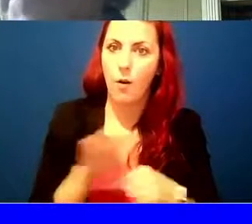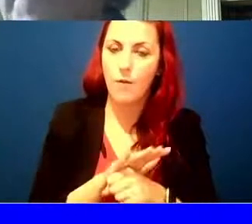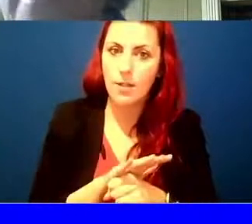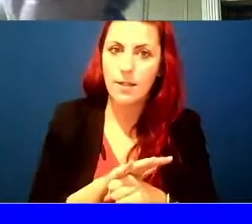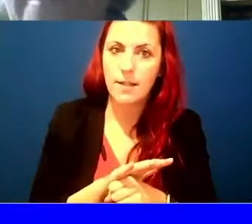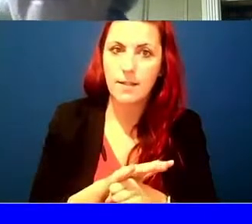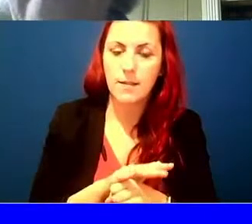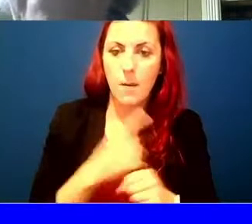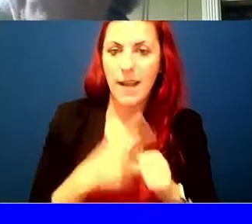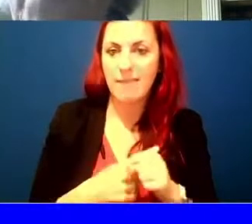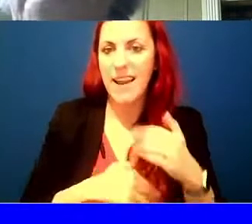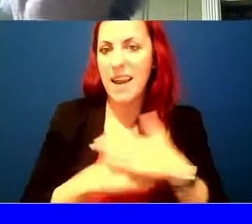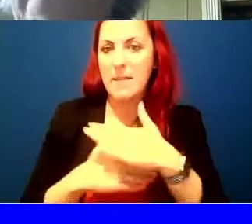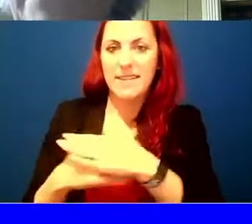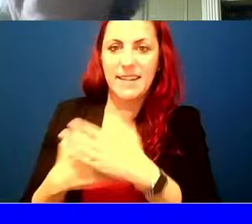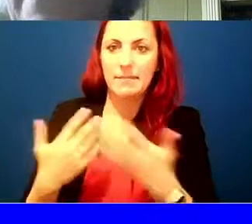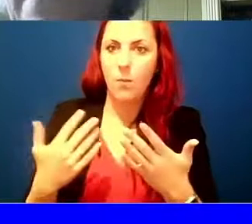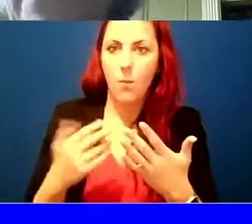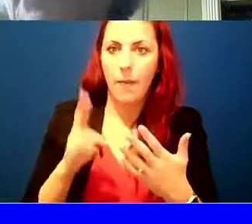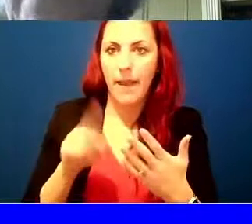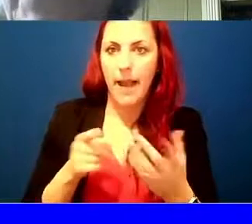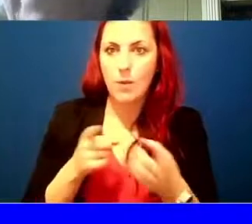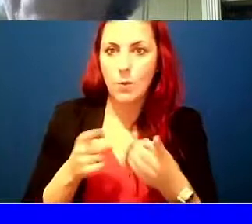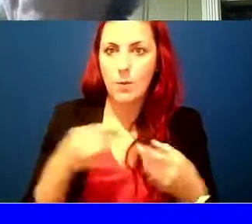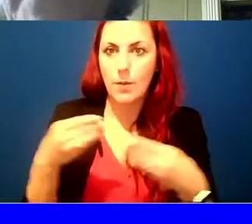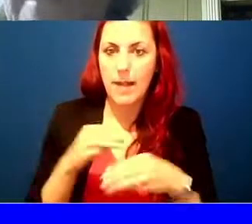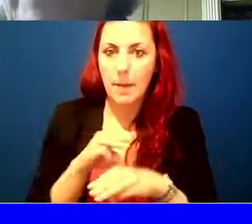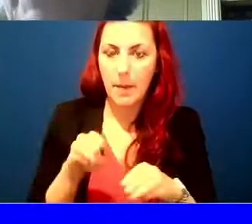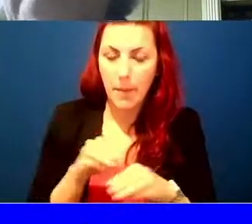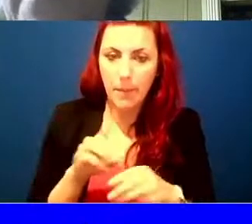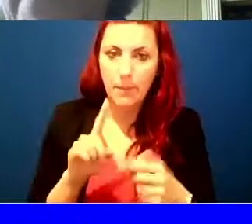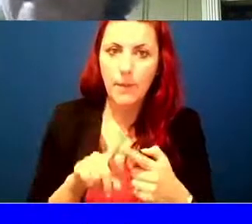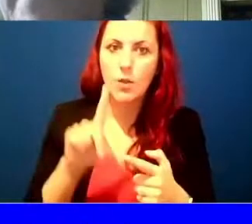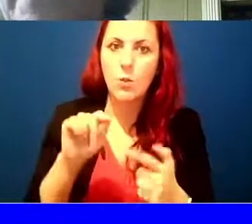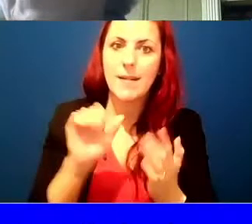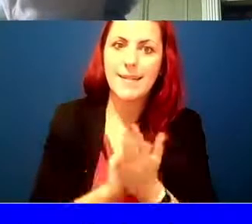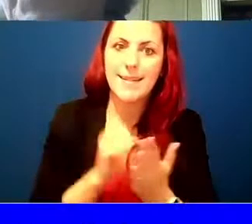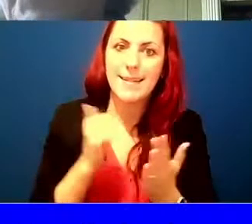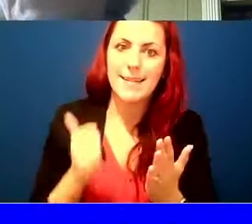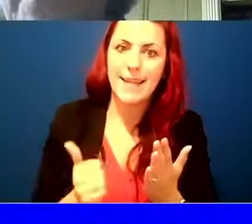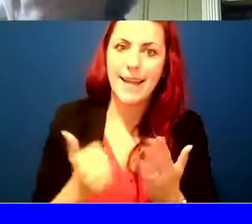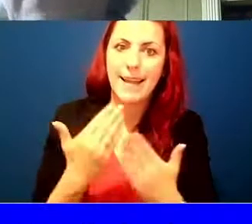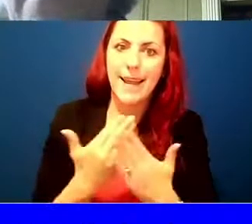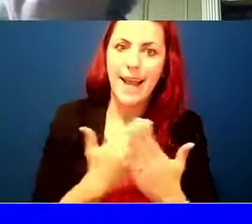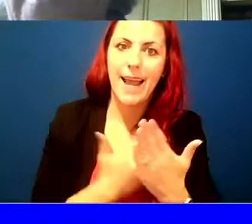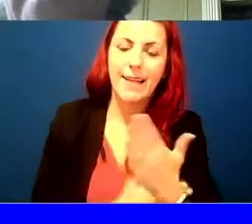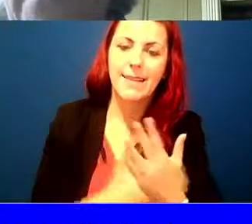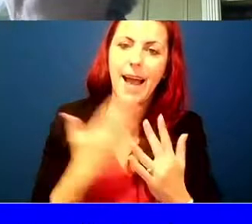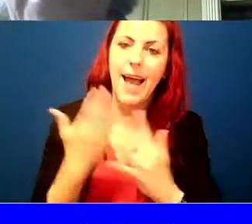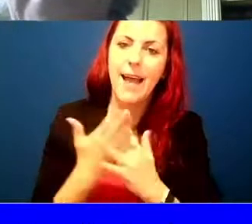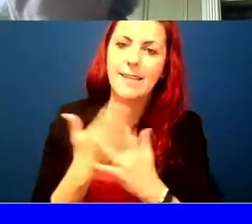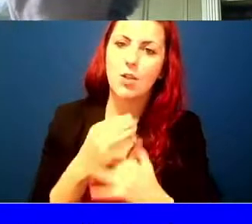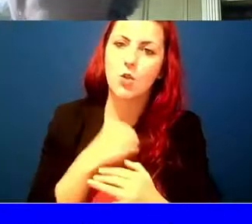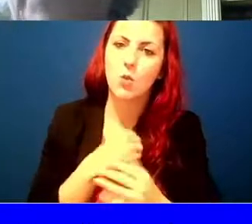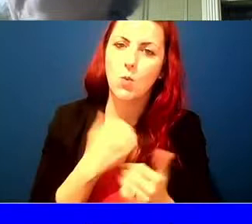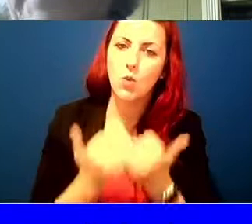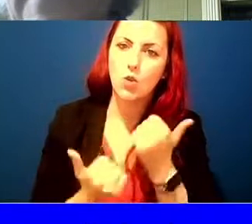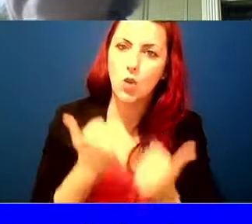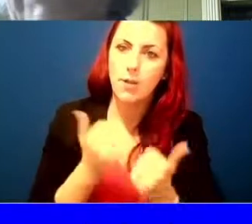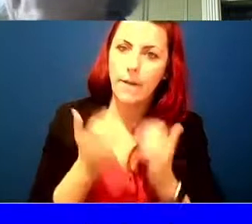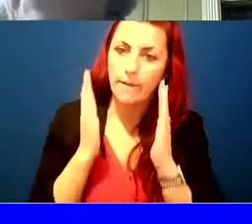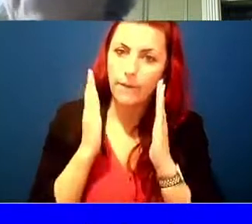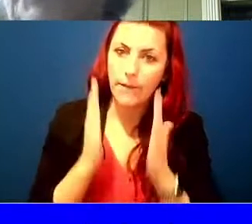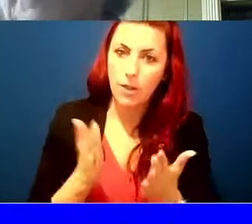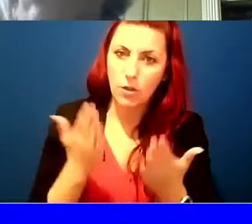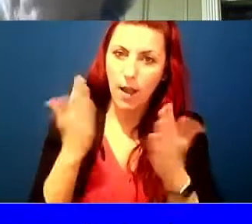very limited. The 2015 Act, Access to Justice, I would highlight. Legal advice